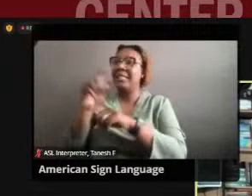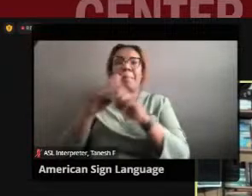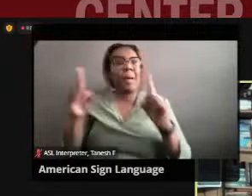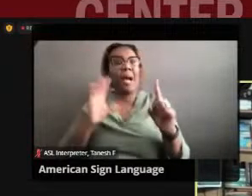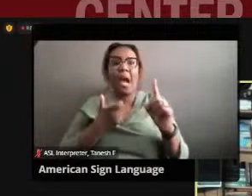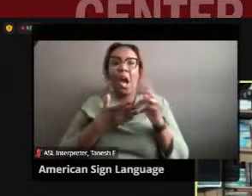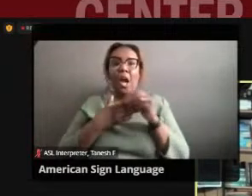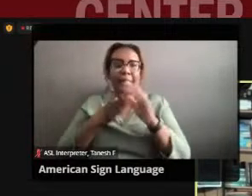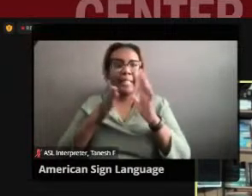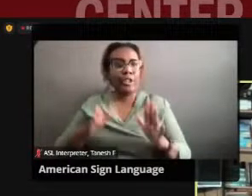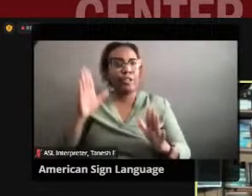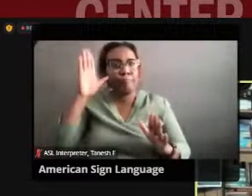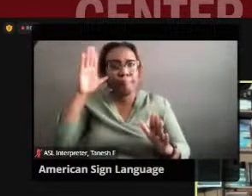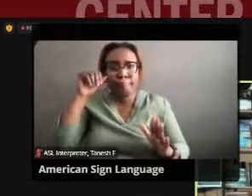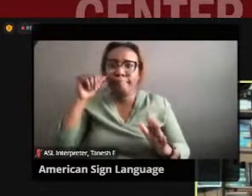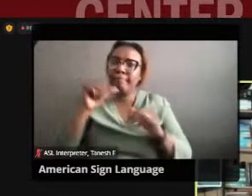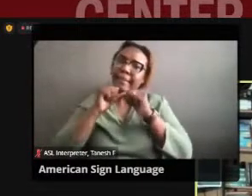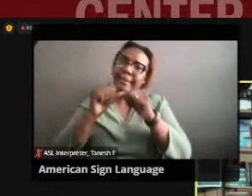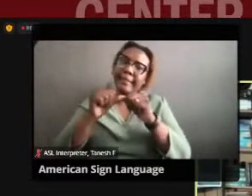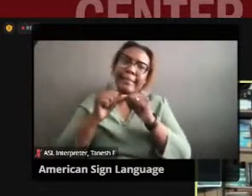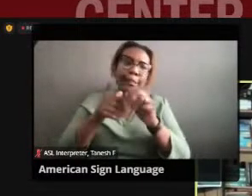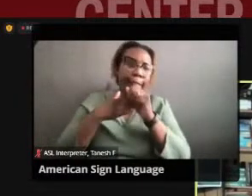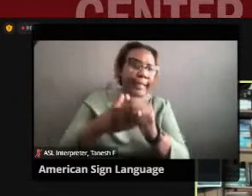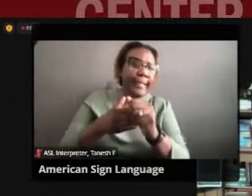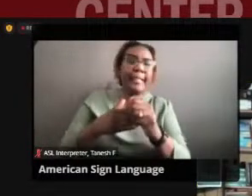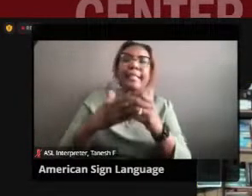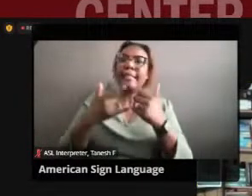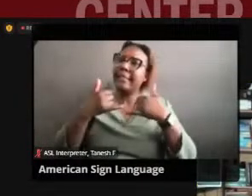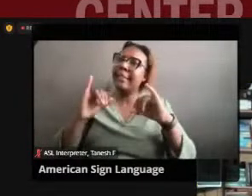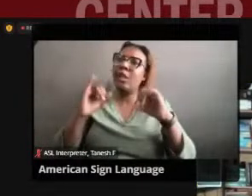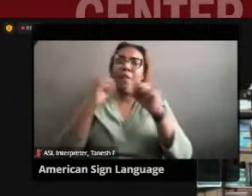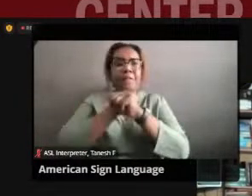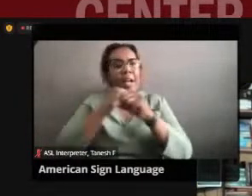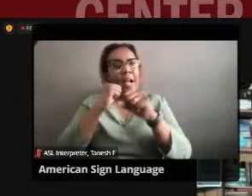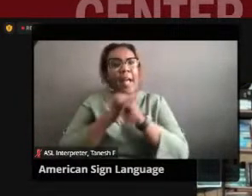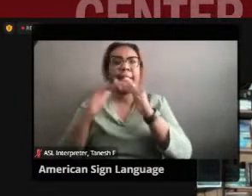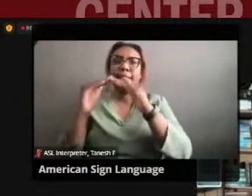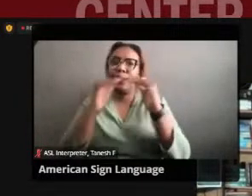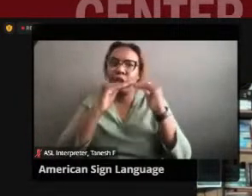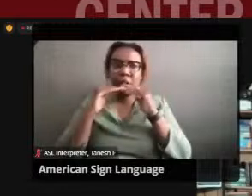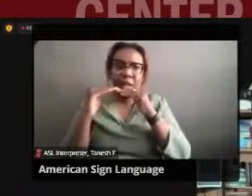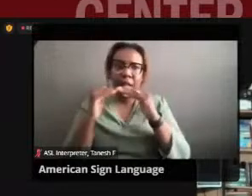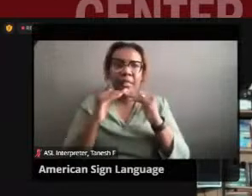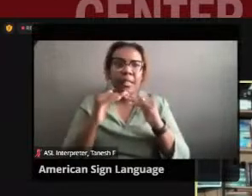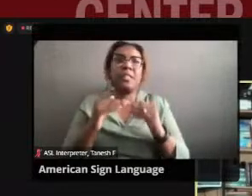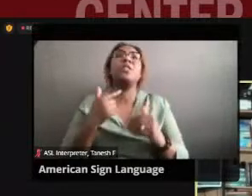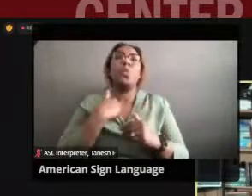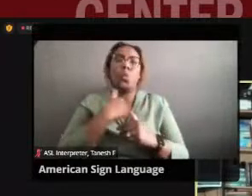In the midst of the violence, injustice, and death-dealing systems around us.